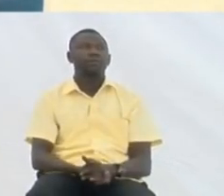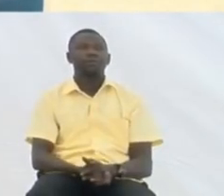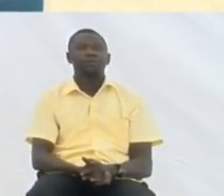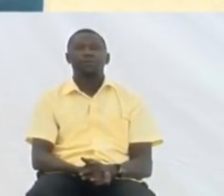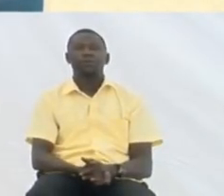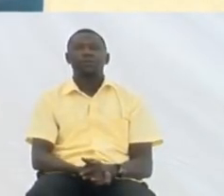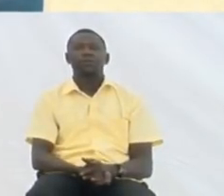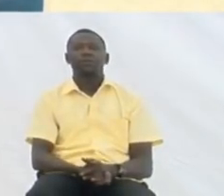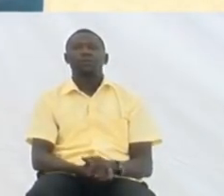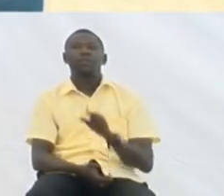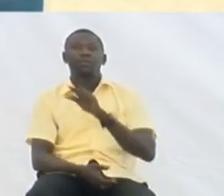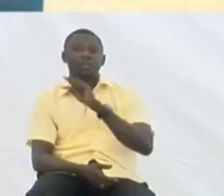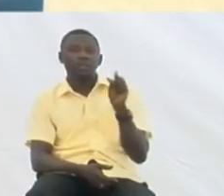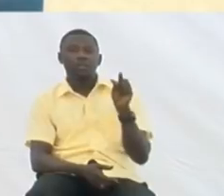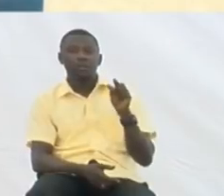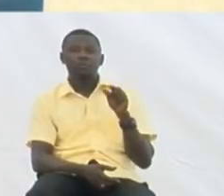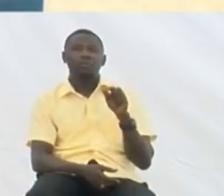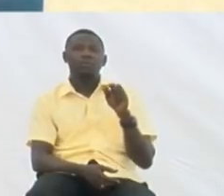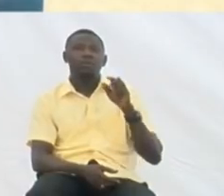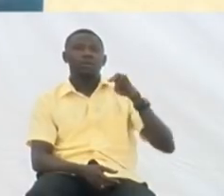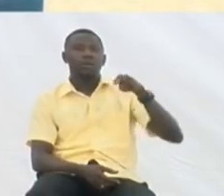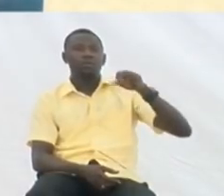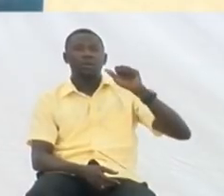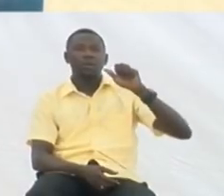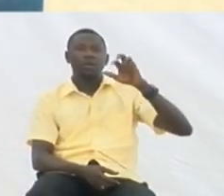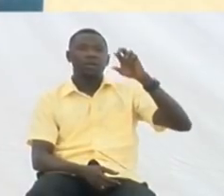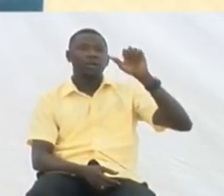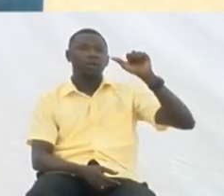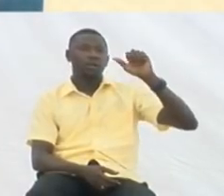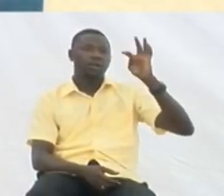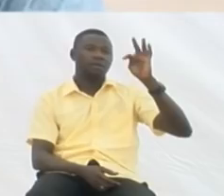Olamu Marafang Bojang. And he was Marafang Bojang.